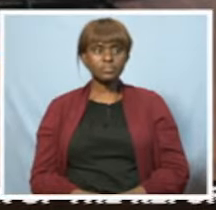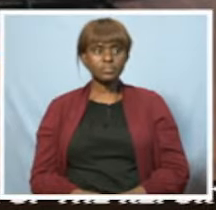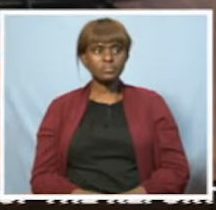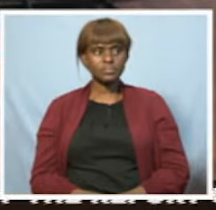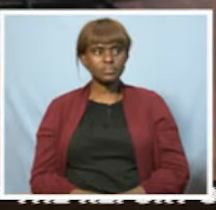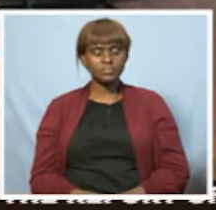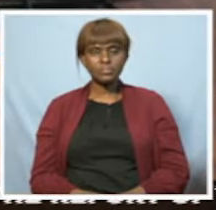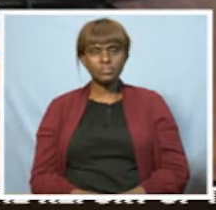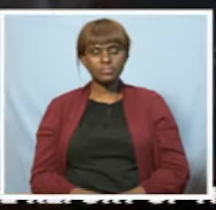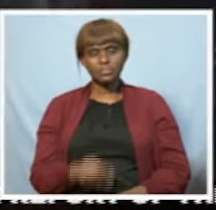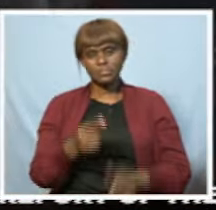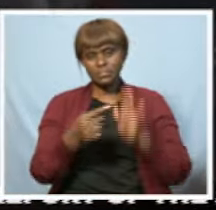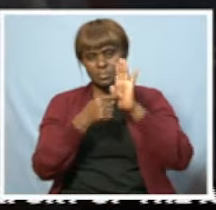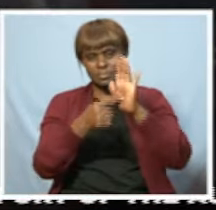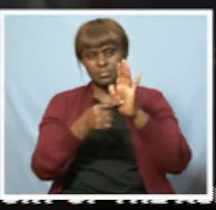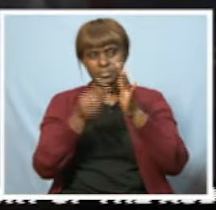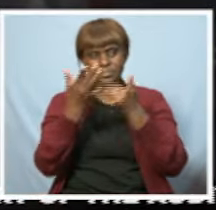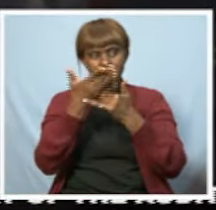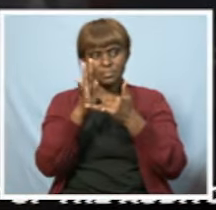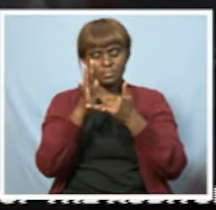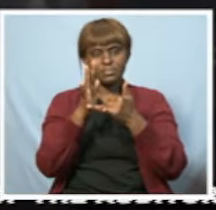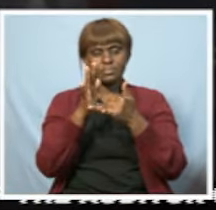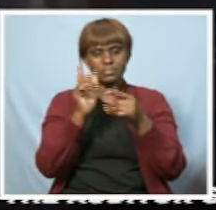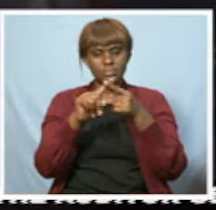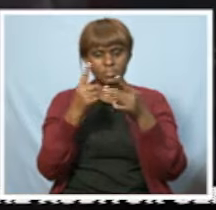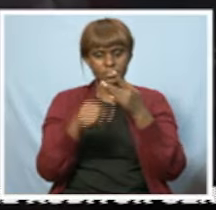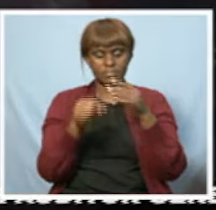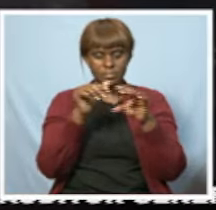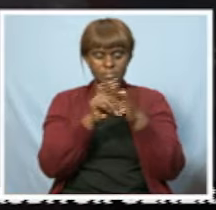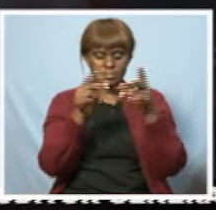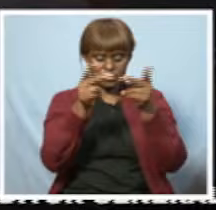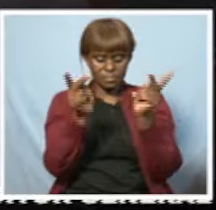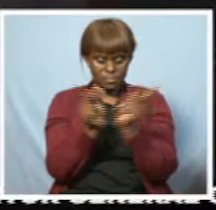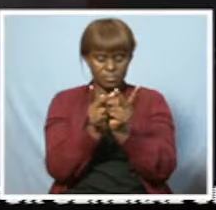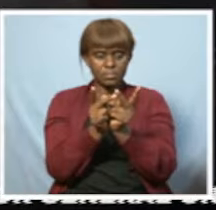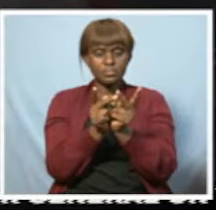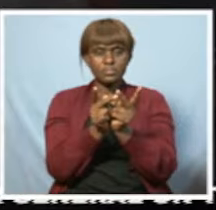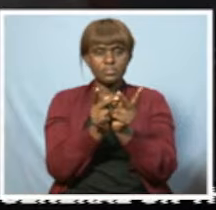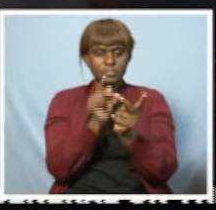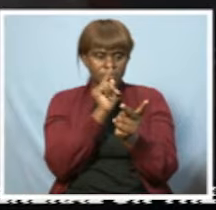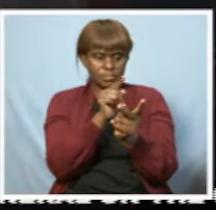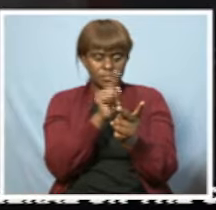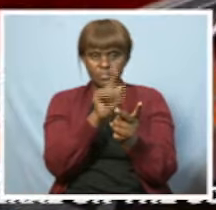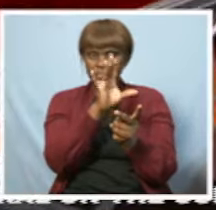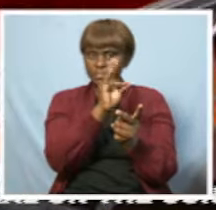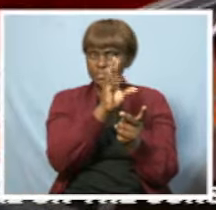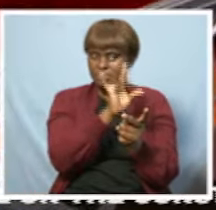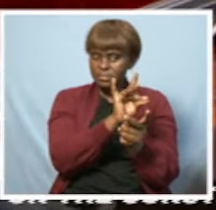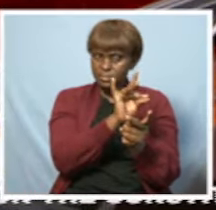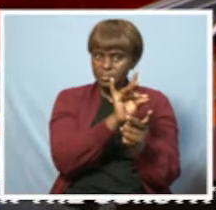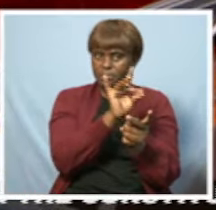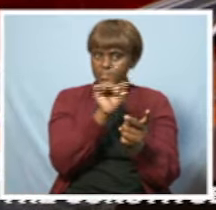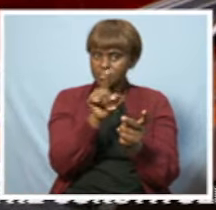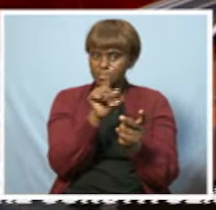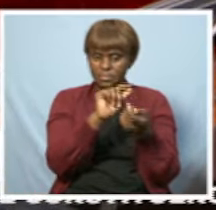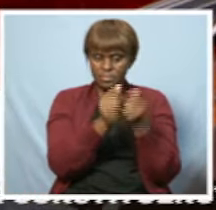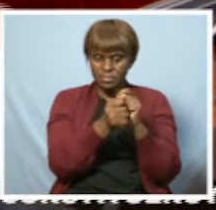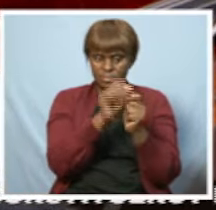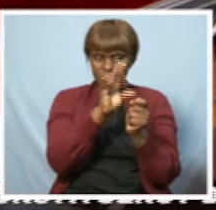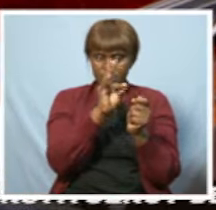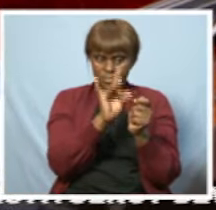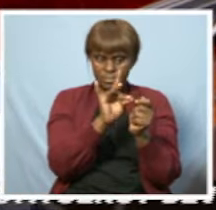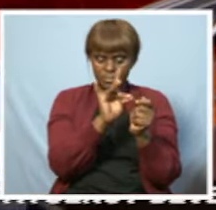You're not showing the contract because Yeah, but on page, I don't know, do you have a contract? was that 78 where you wanted to amend? On